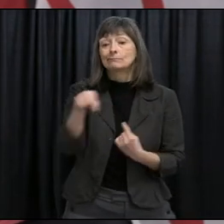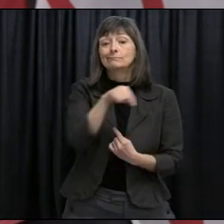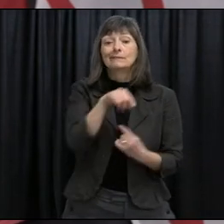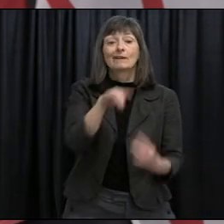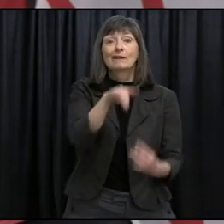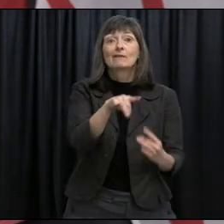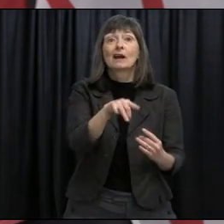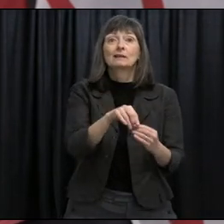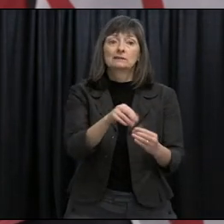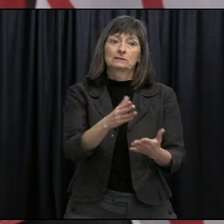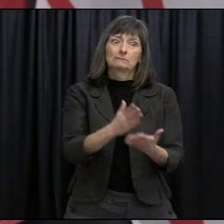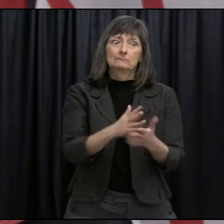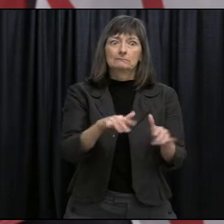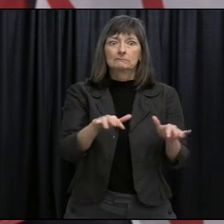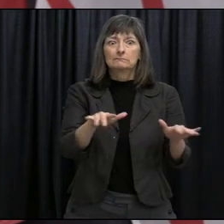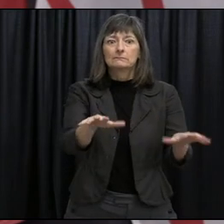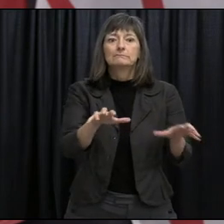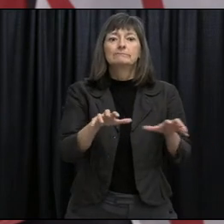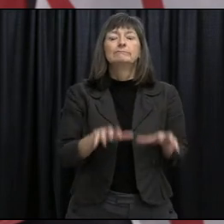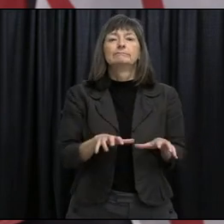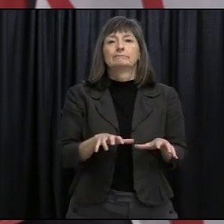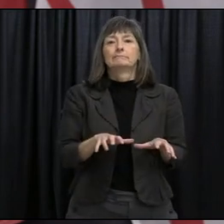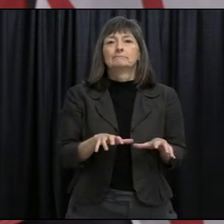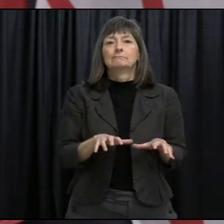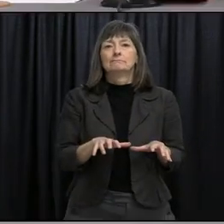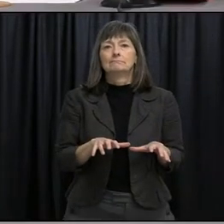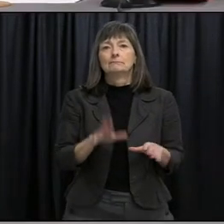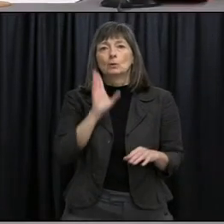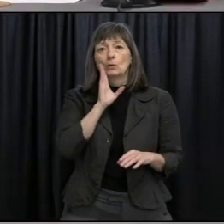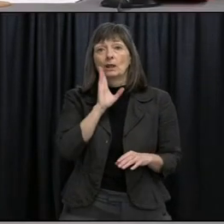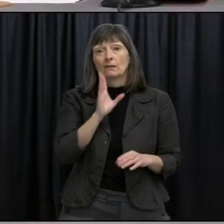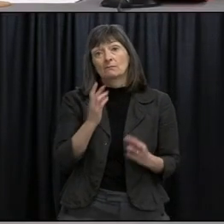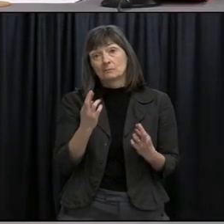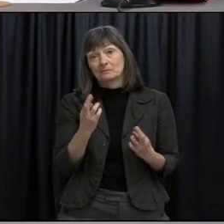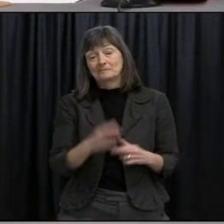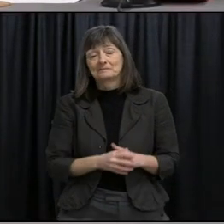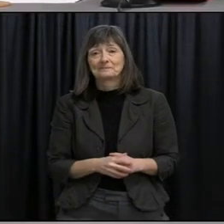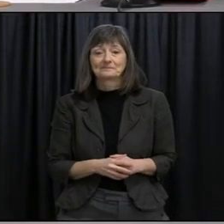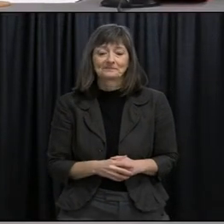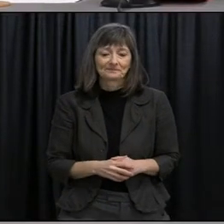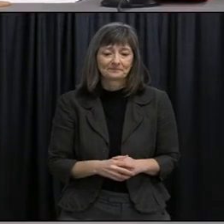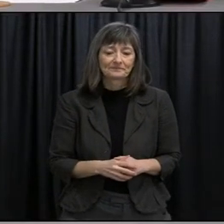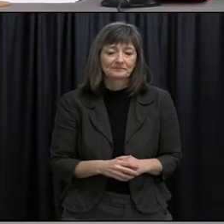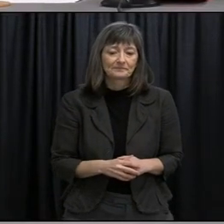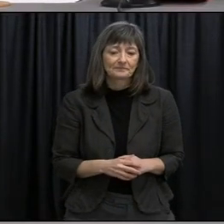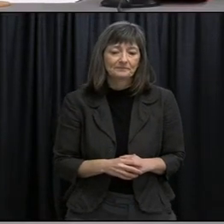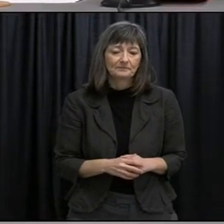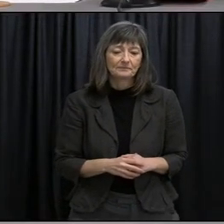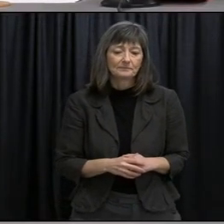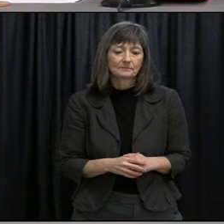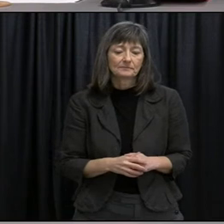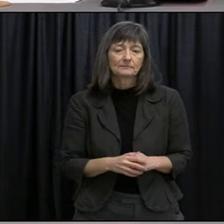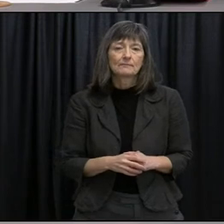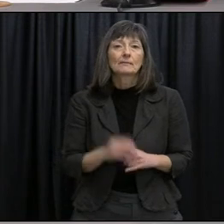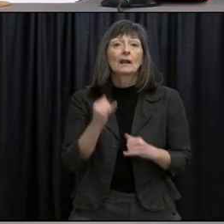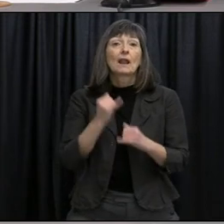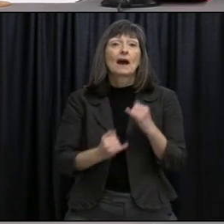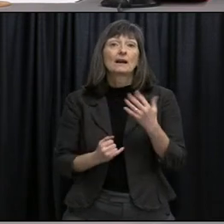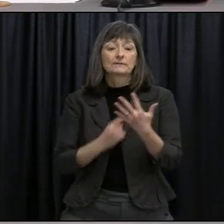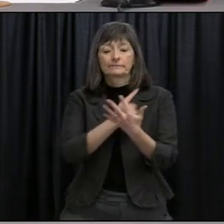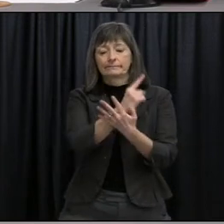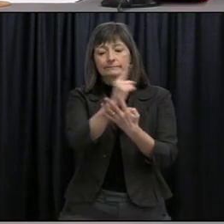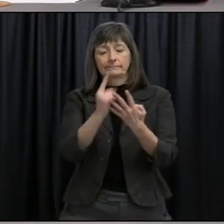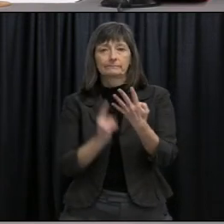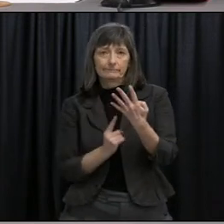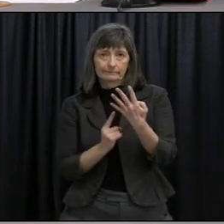done effectively. Thank you. Thank you, Jody. For our final round, I will go